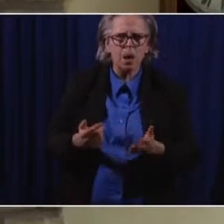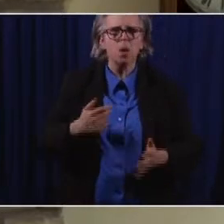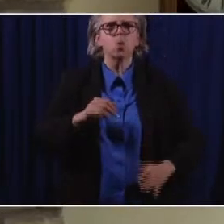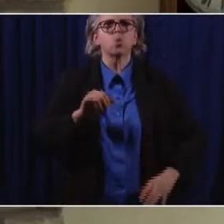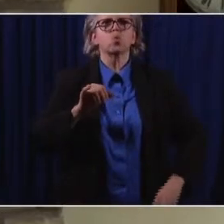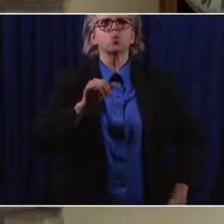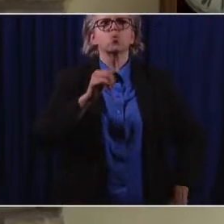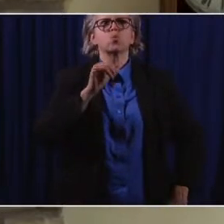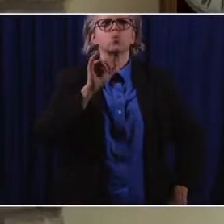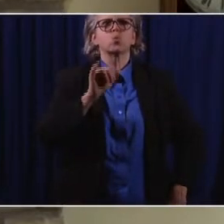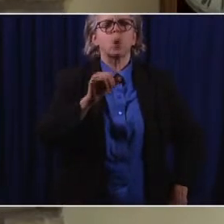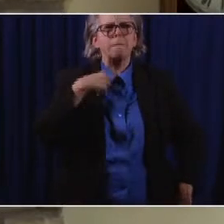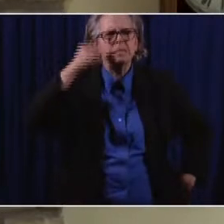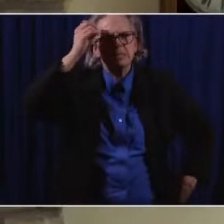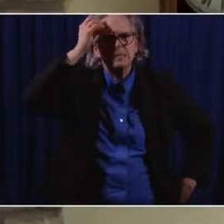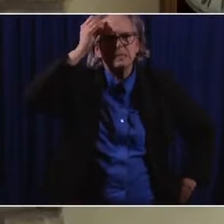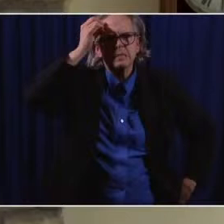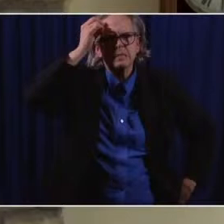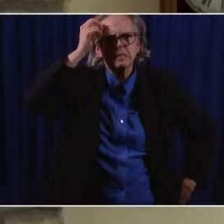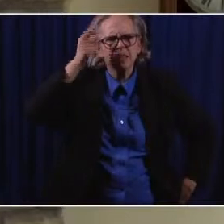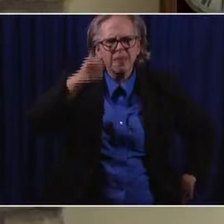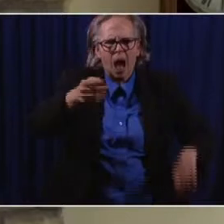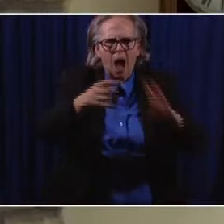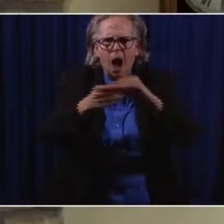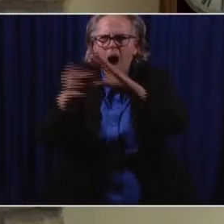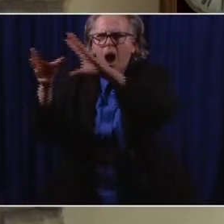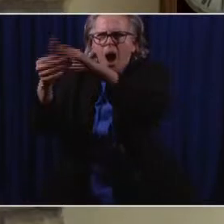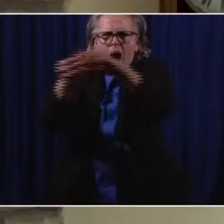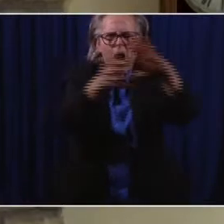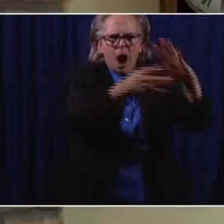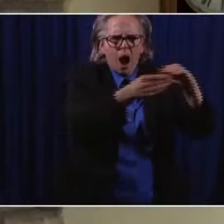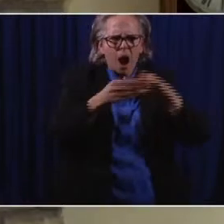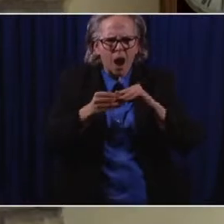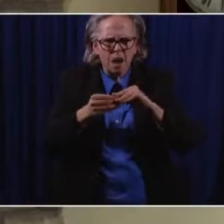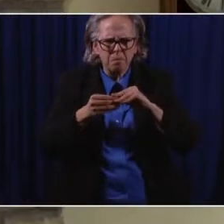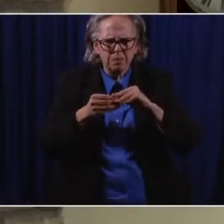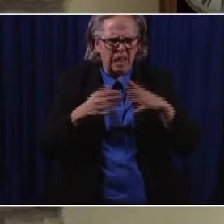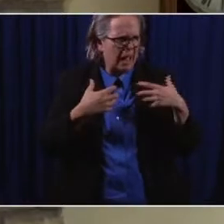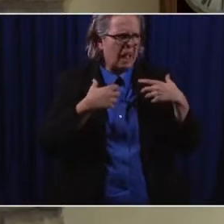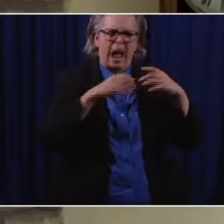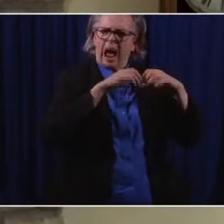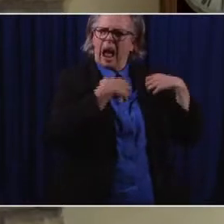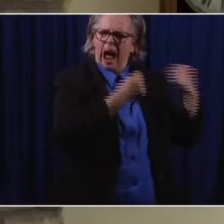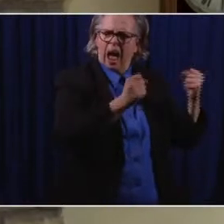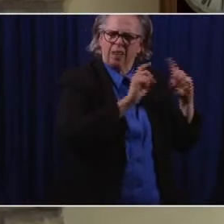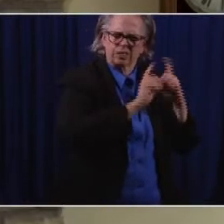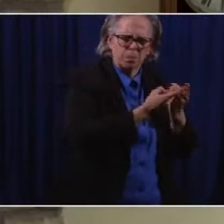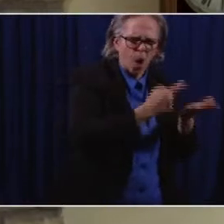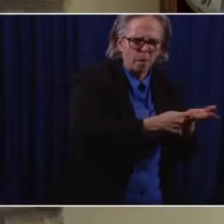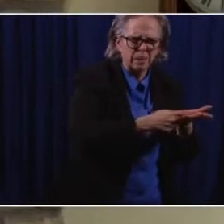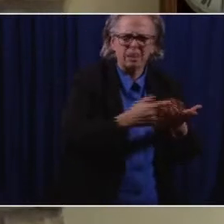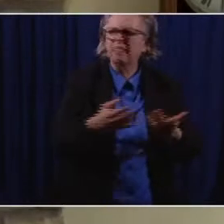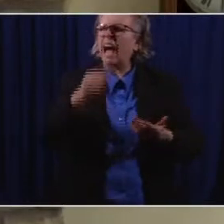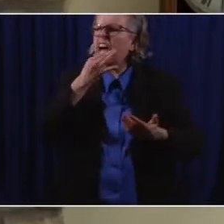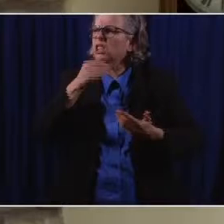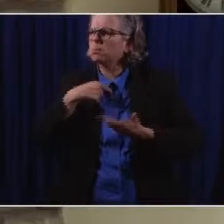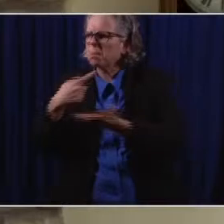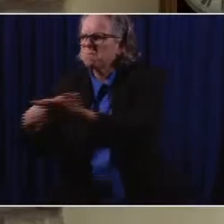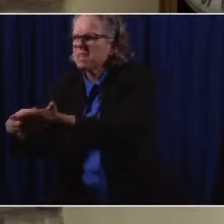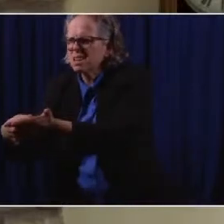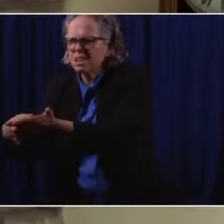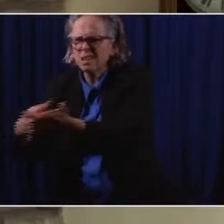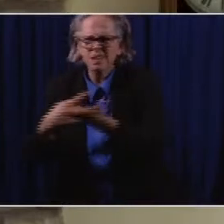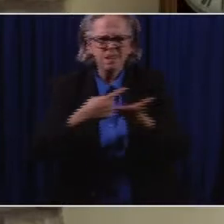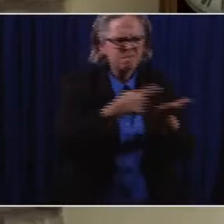Frankly, our health department and our health experts and others who we consult outside the health department are very